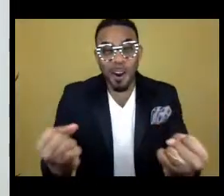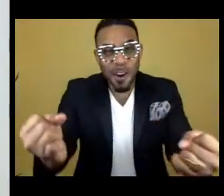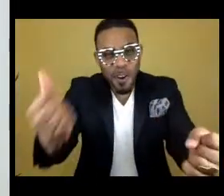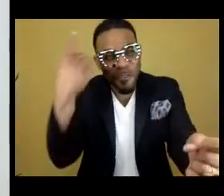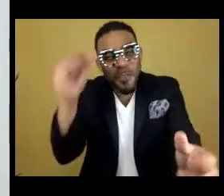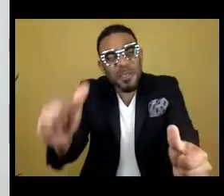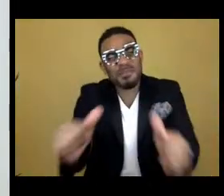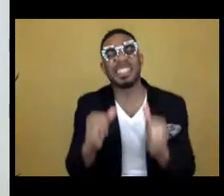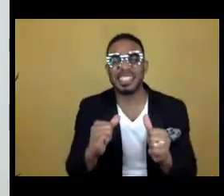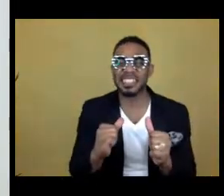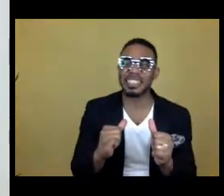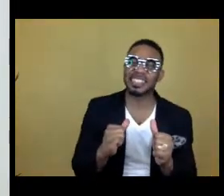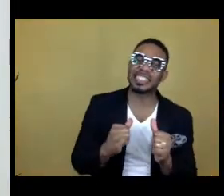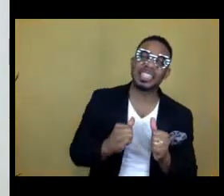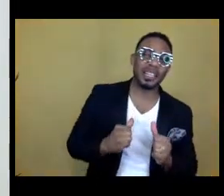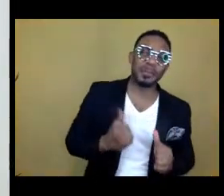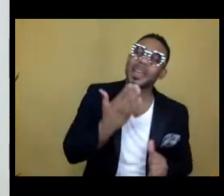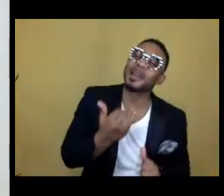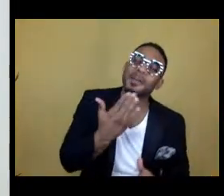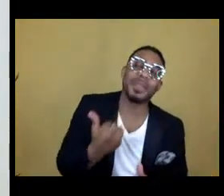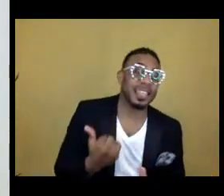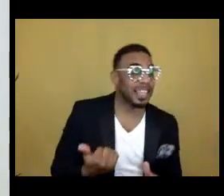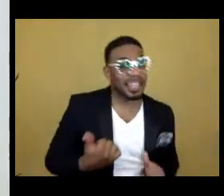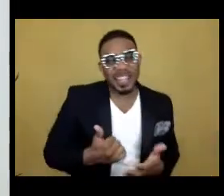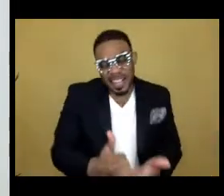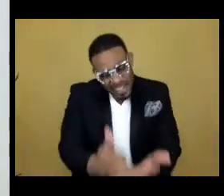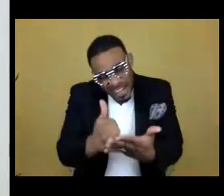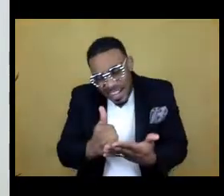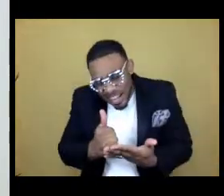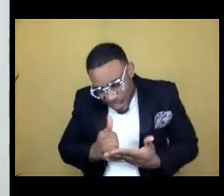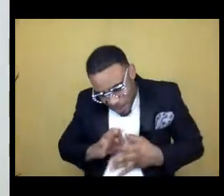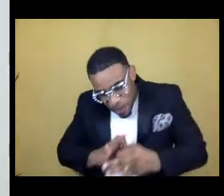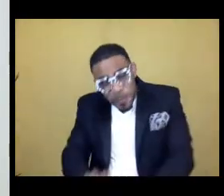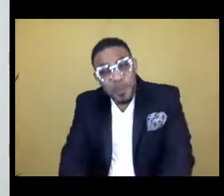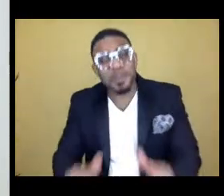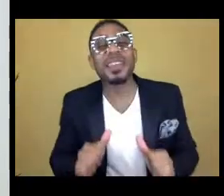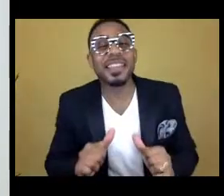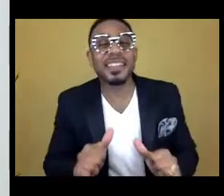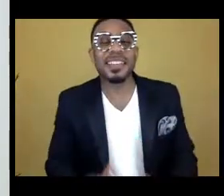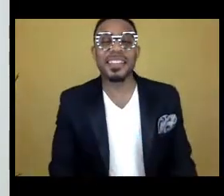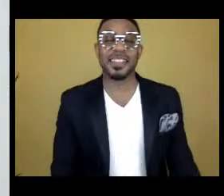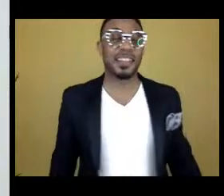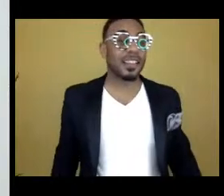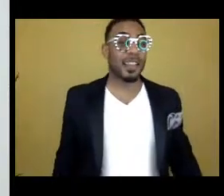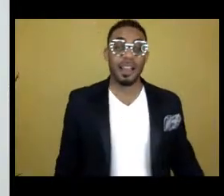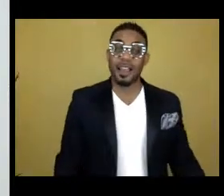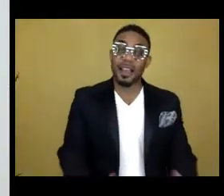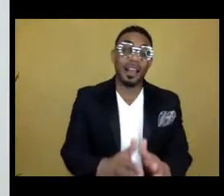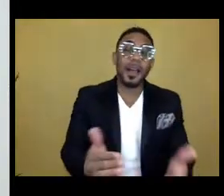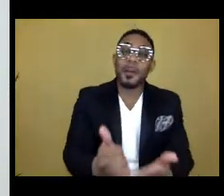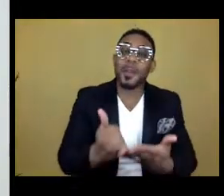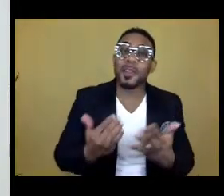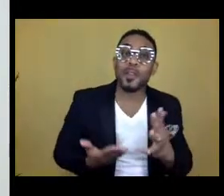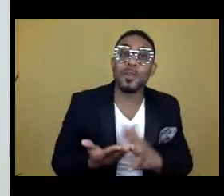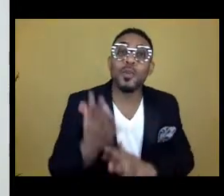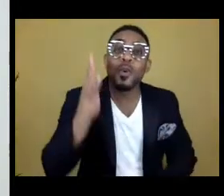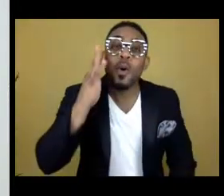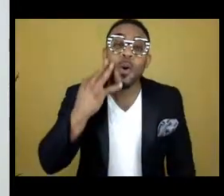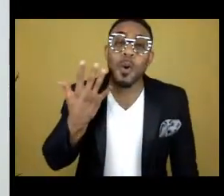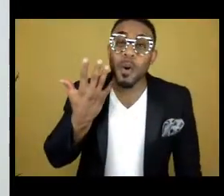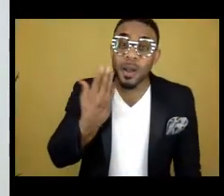strong for me. Baby, belong to me. Help me through.